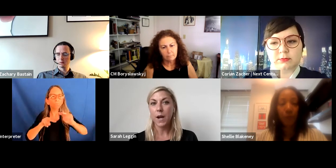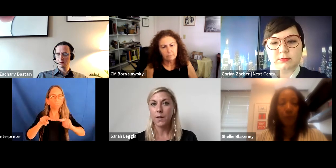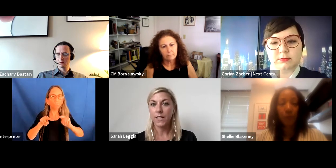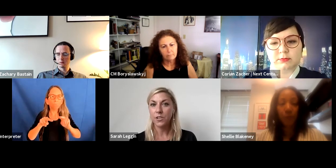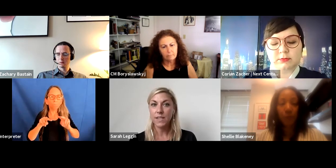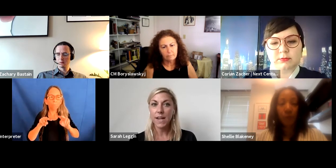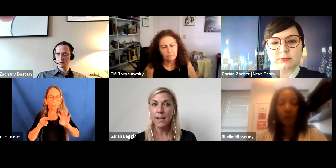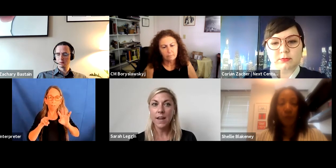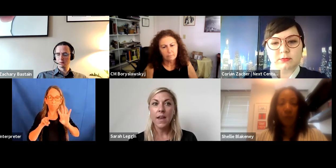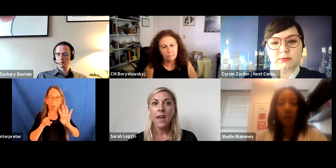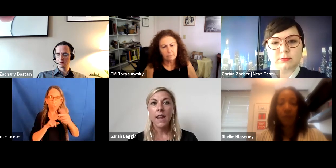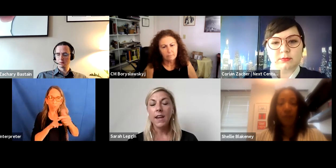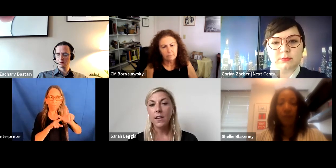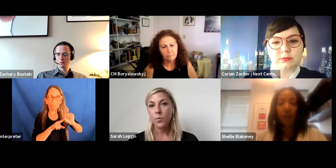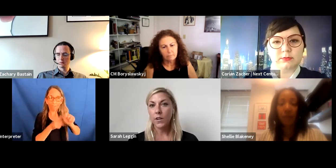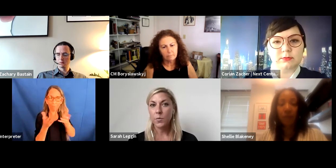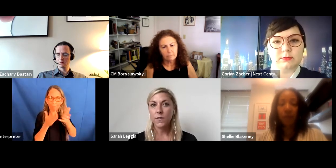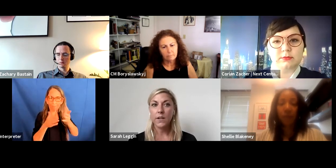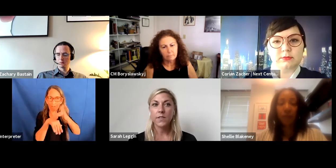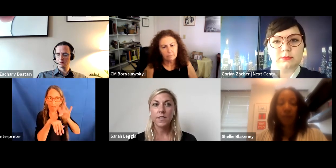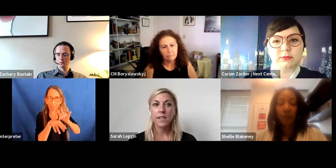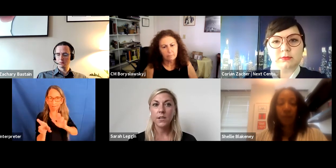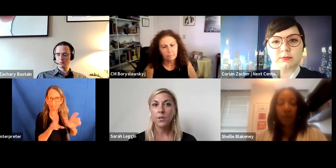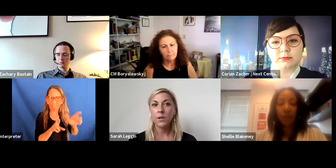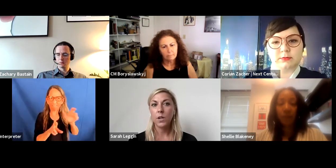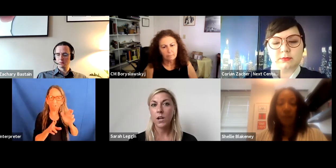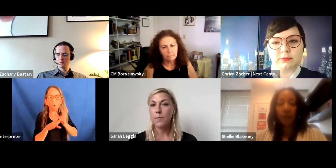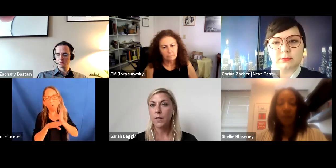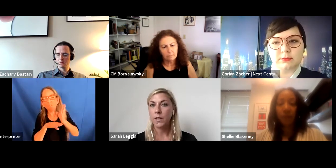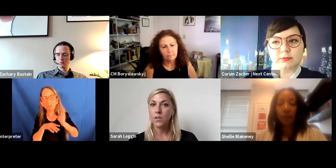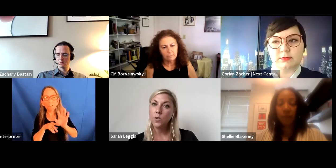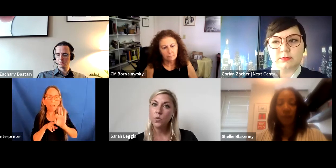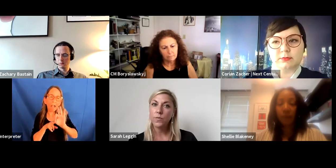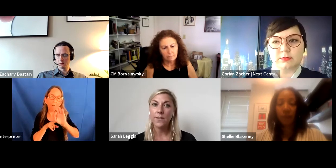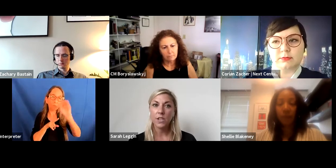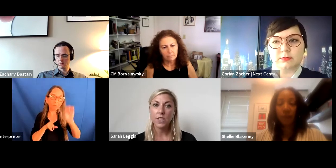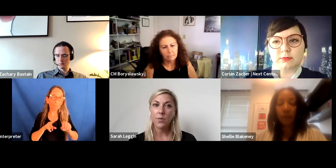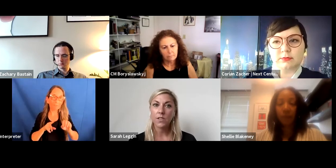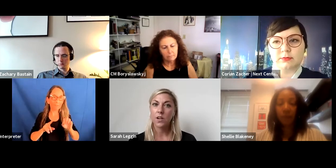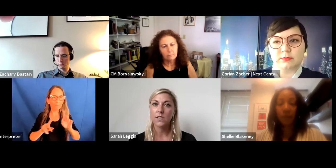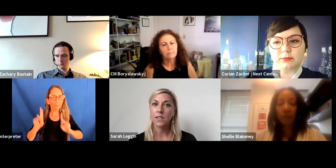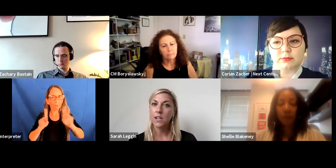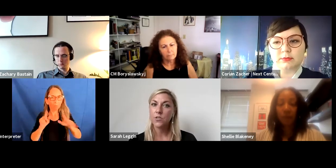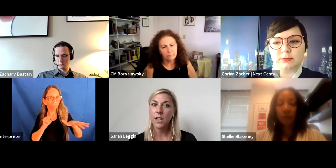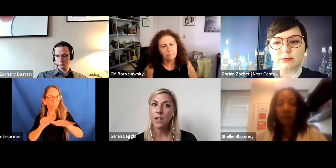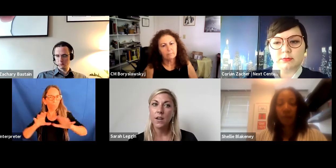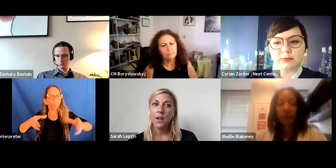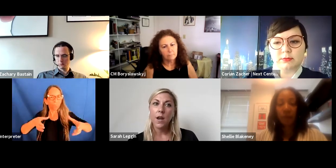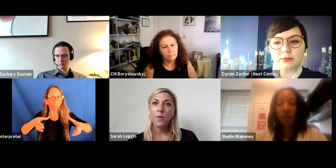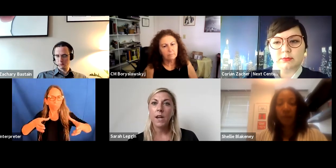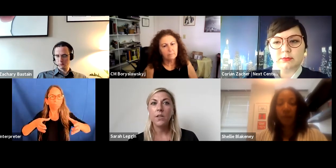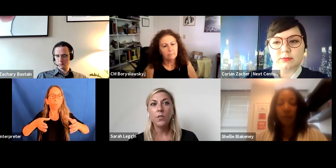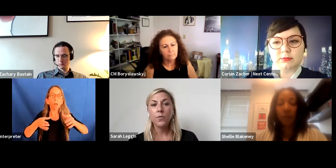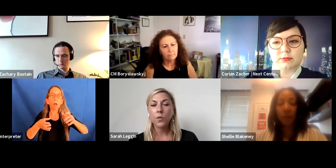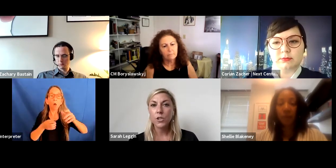of the population today. And wireless providers continually work on building new 5G networks across the country